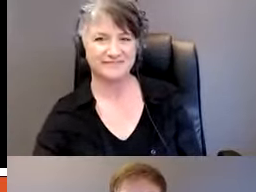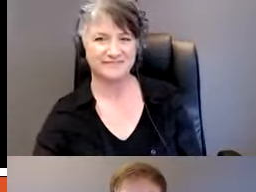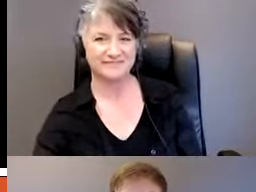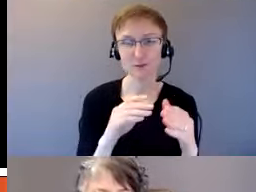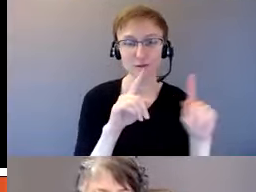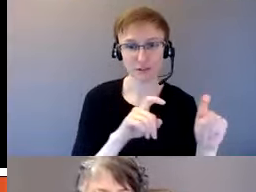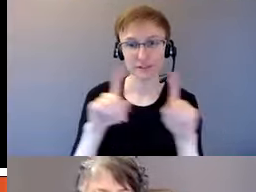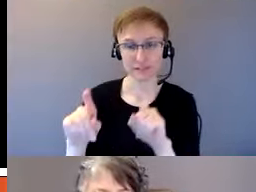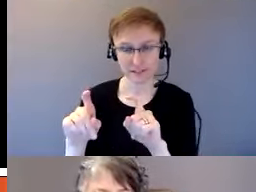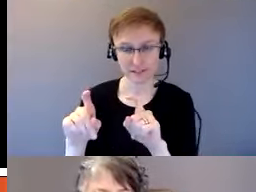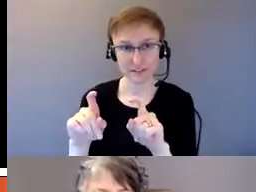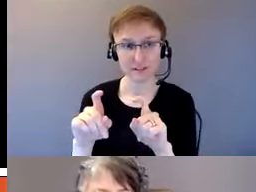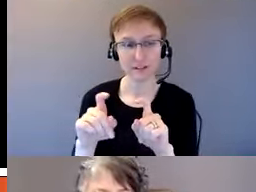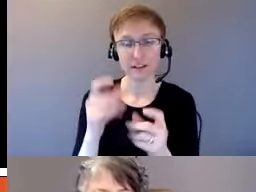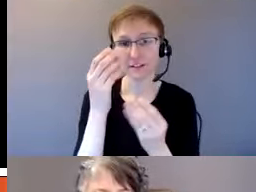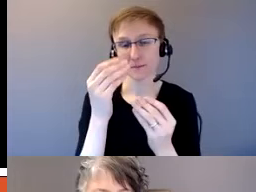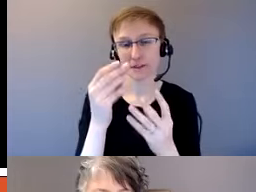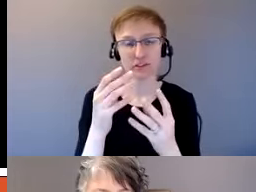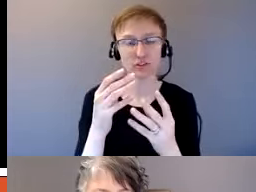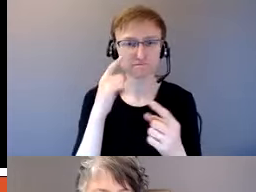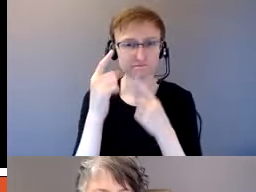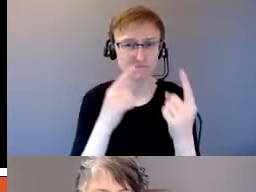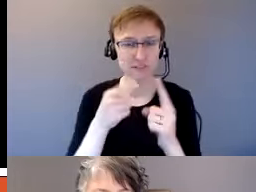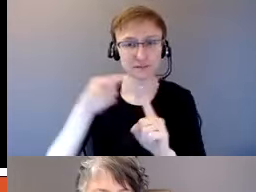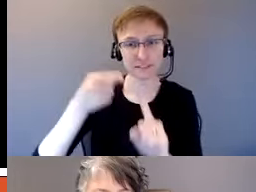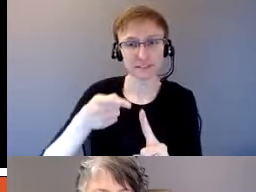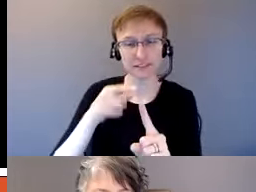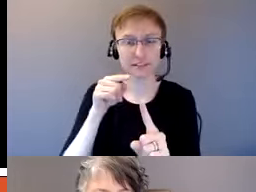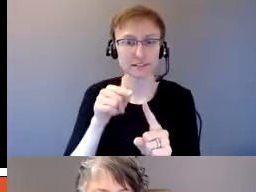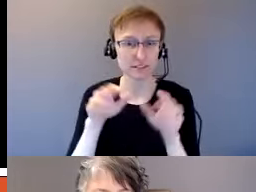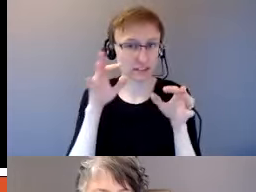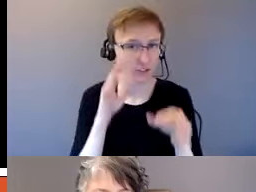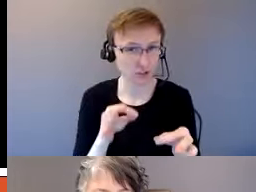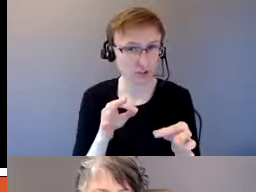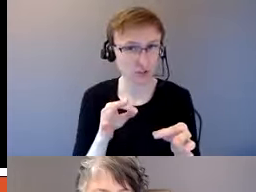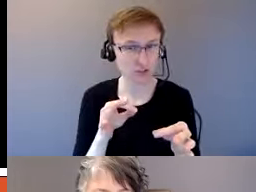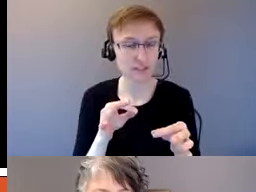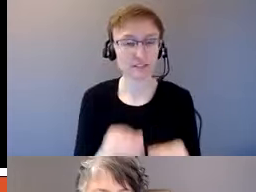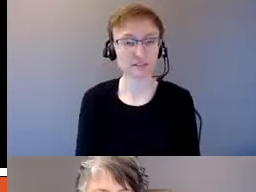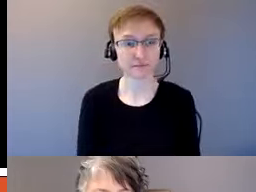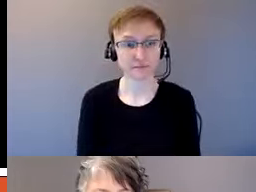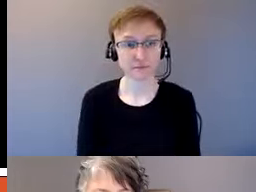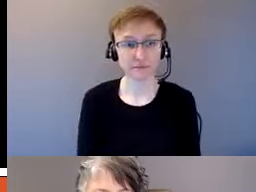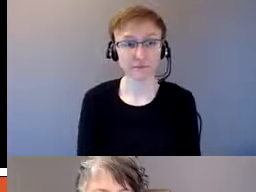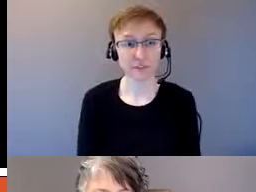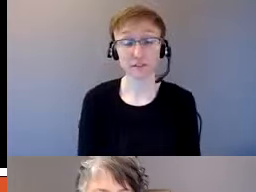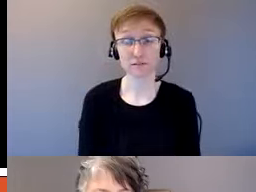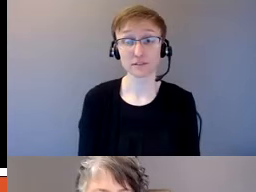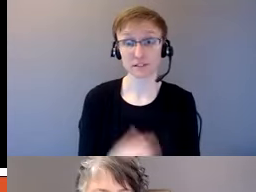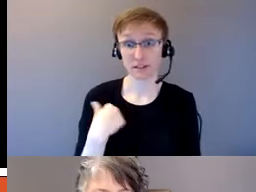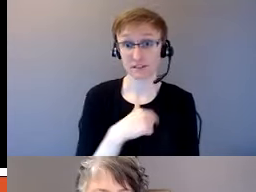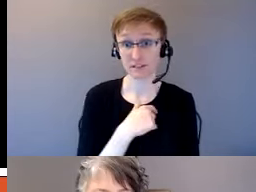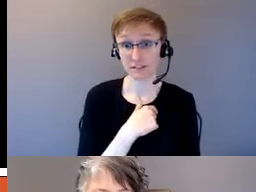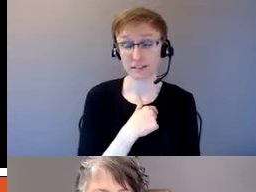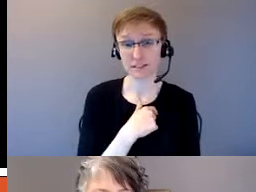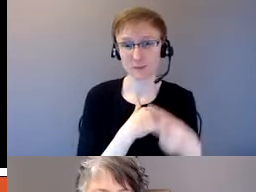that you're considering because it's specific to the decision you're evaluating about. So for us, that two-part test is, does the